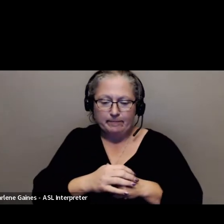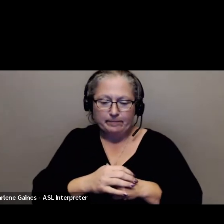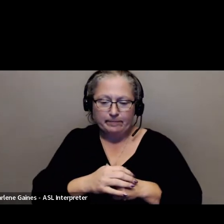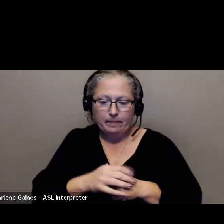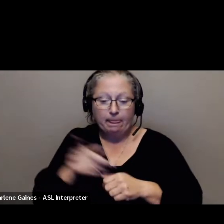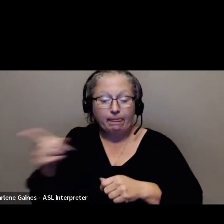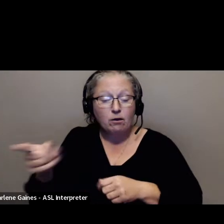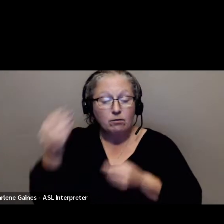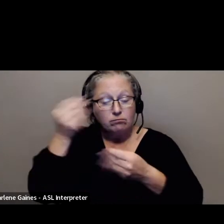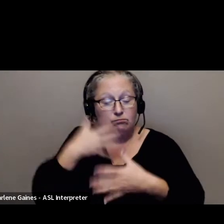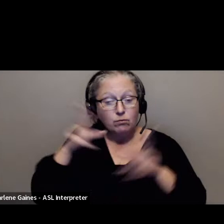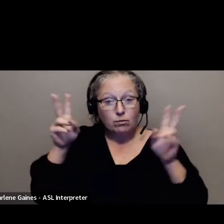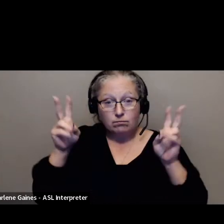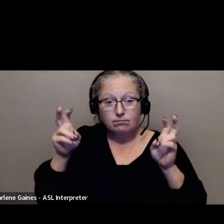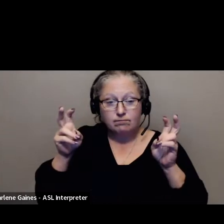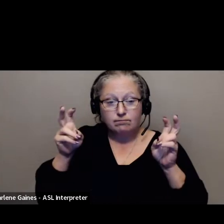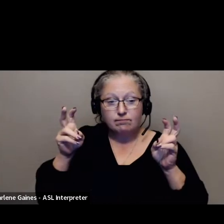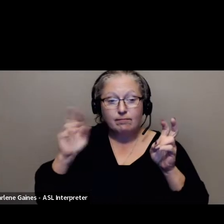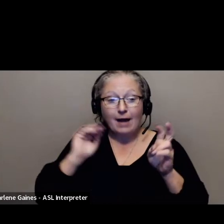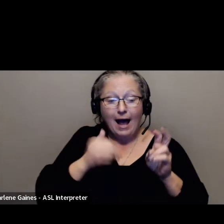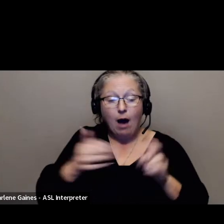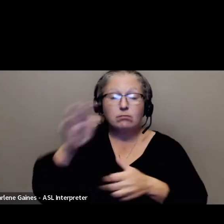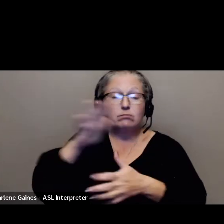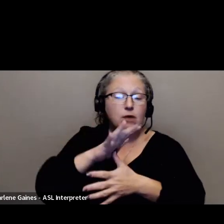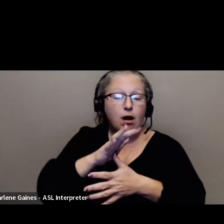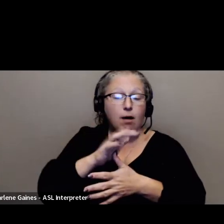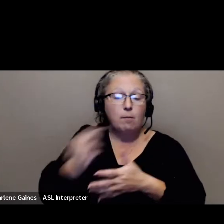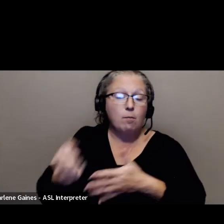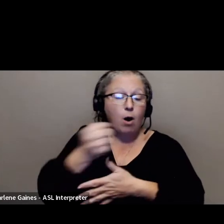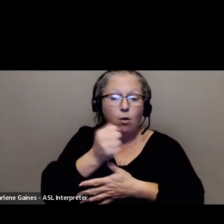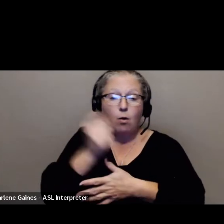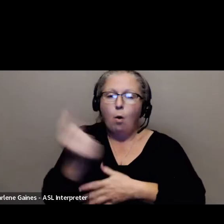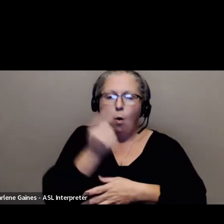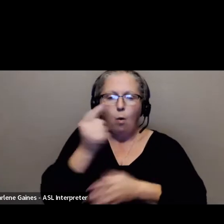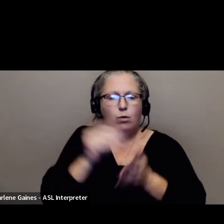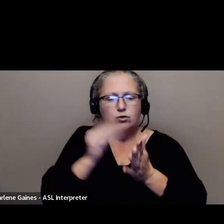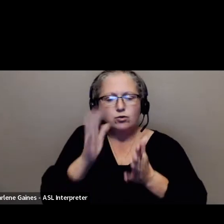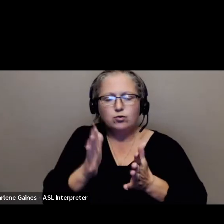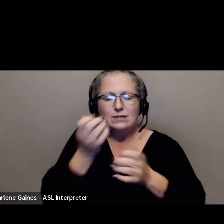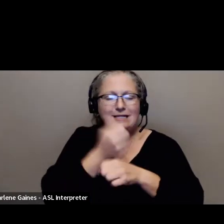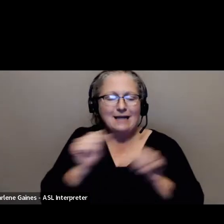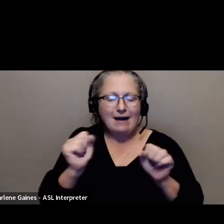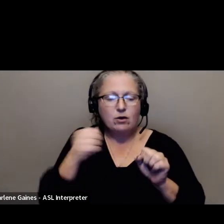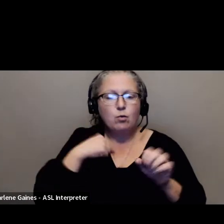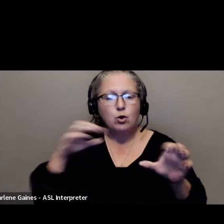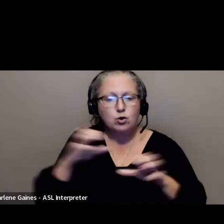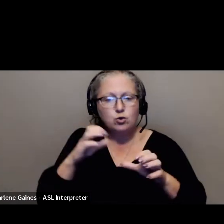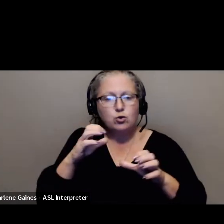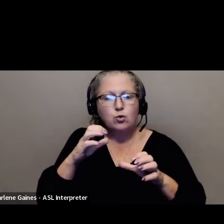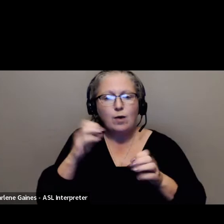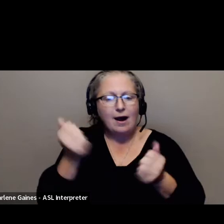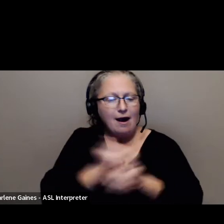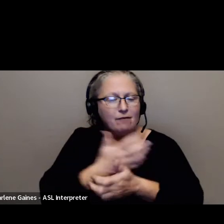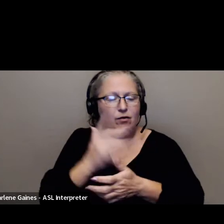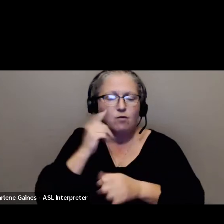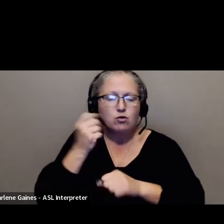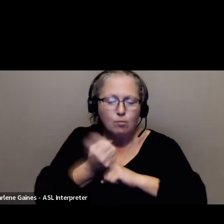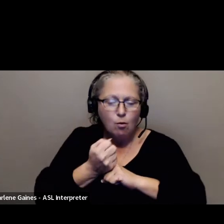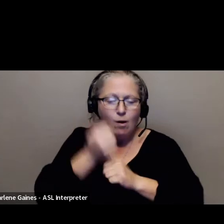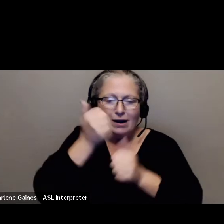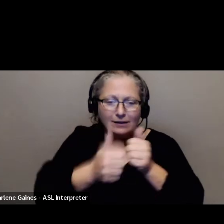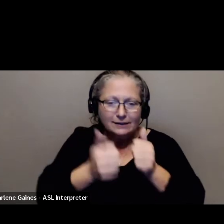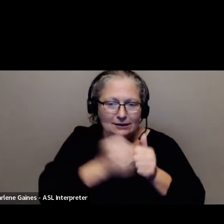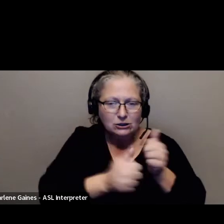She said, and I quote, "Our top priority has always been our students' safety. We are doing what we can to support each of our